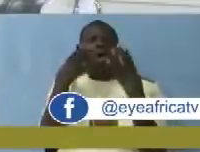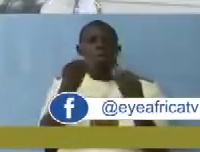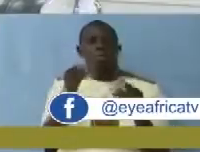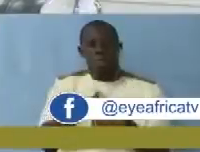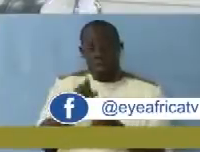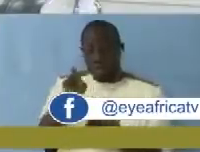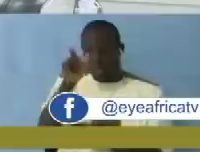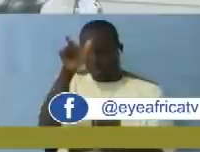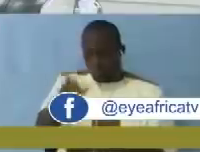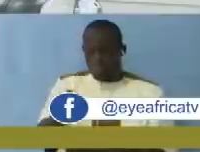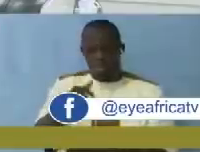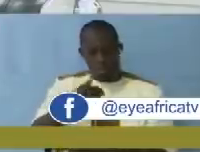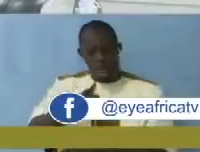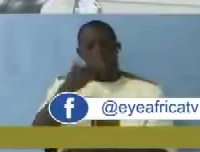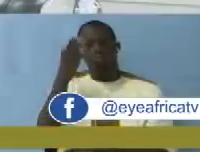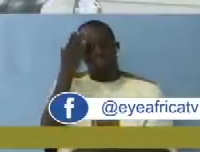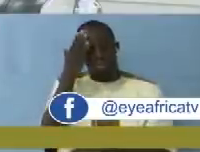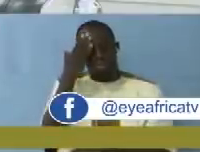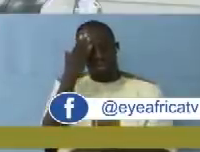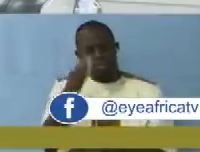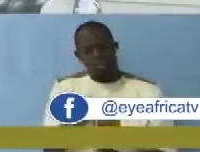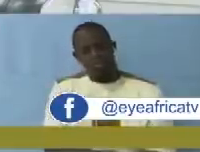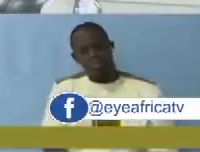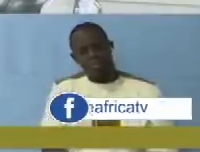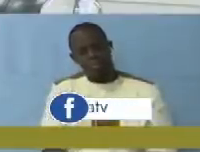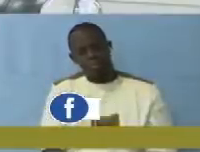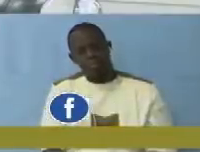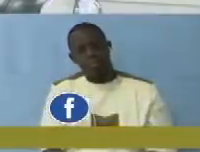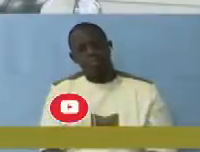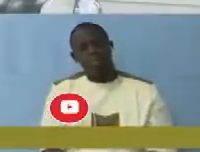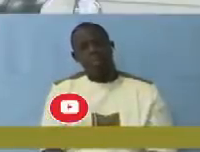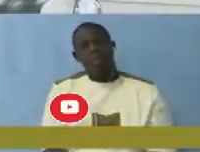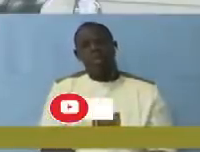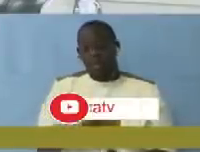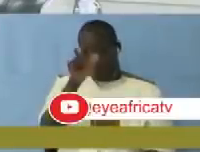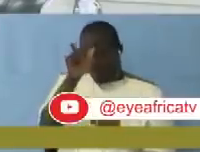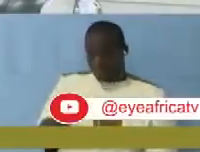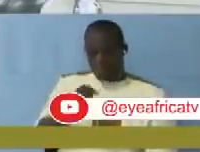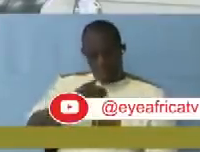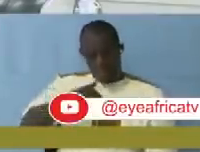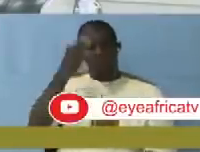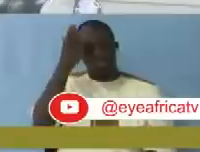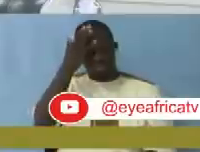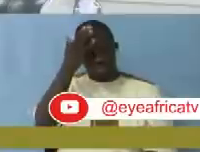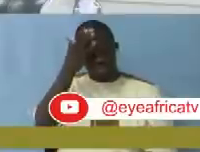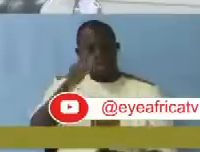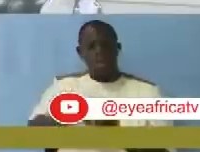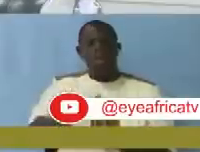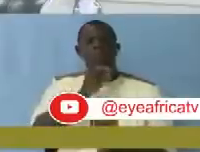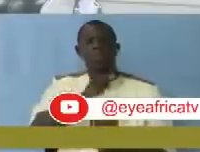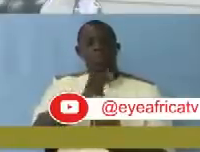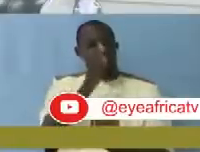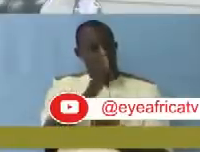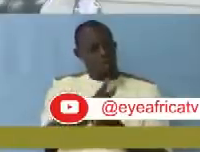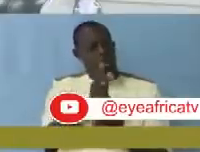know. Mr. Witness, somebody I know. The fact of the matter